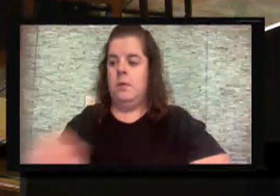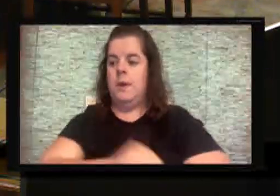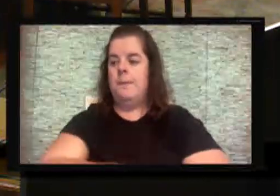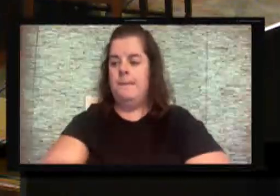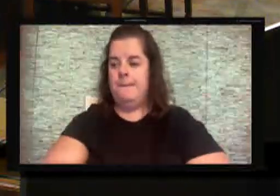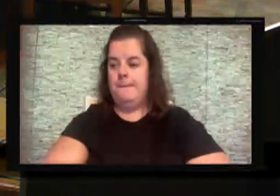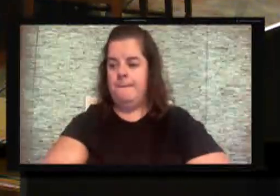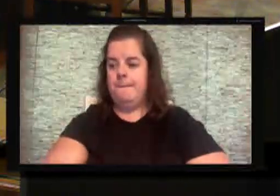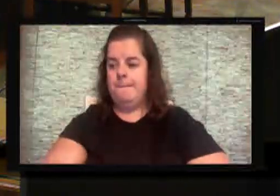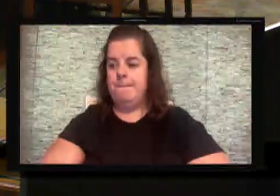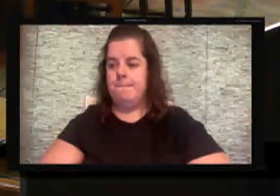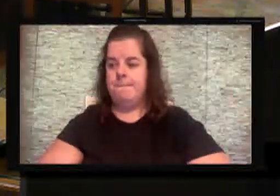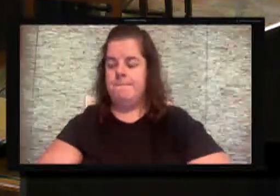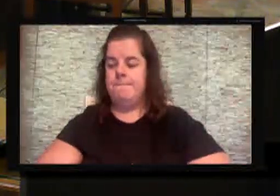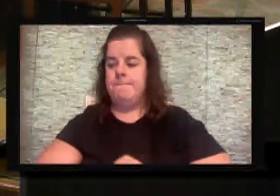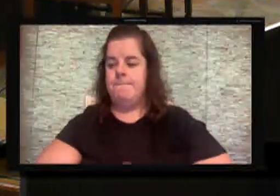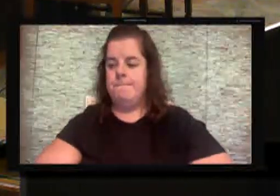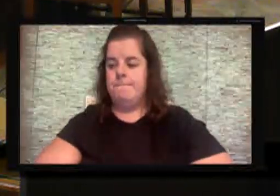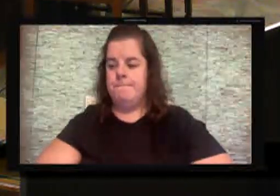I was asking you.